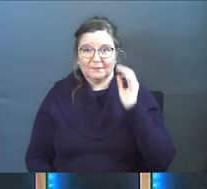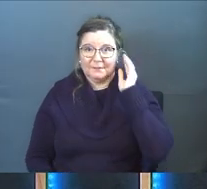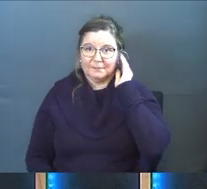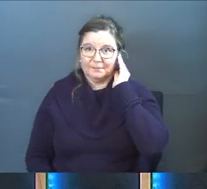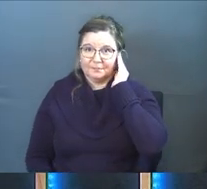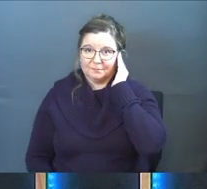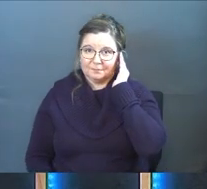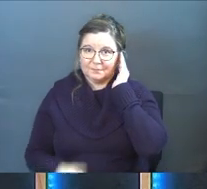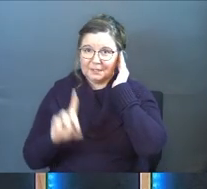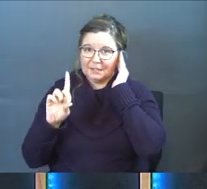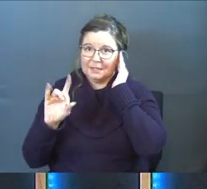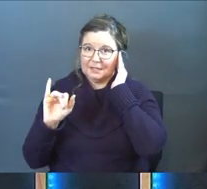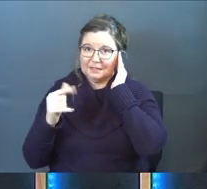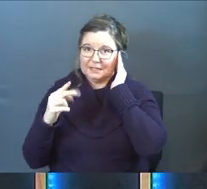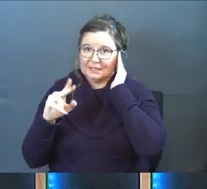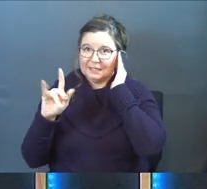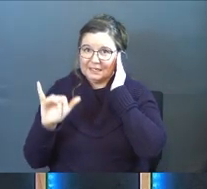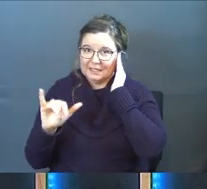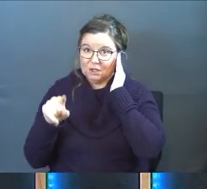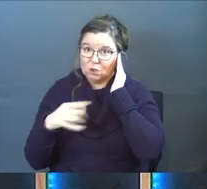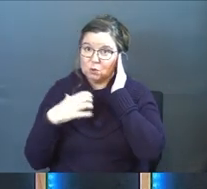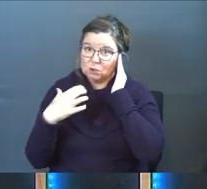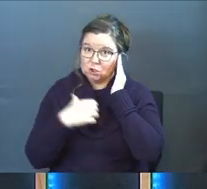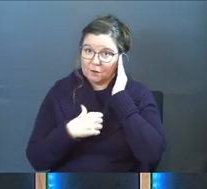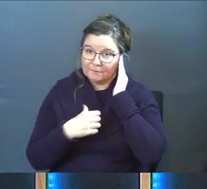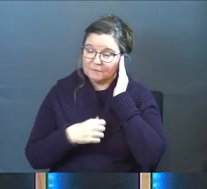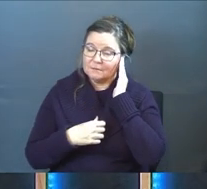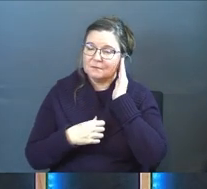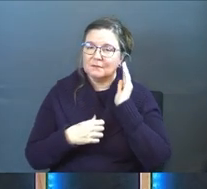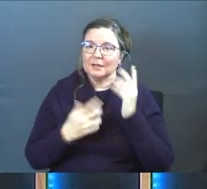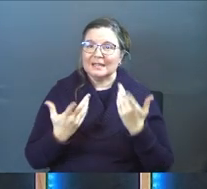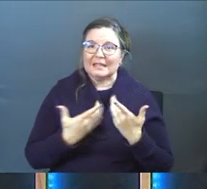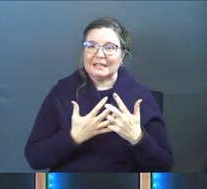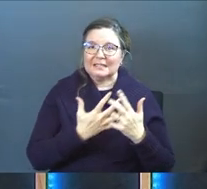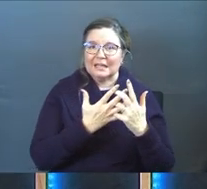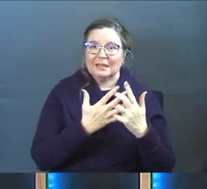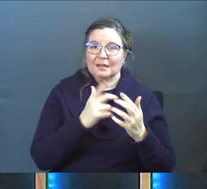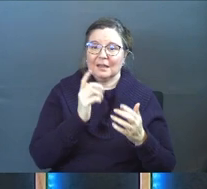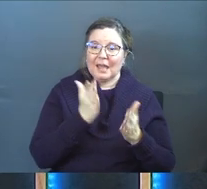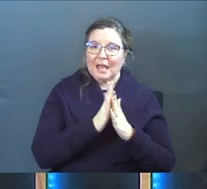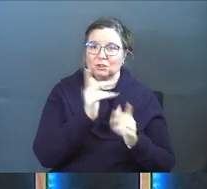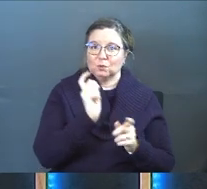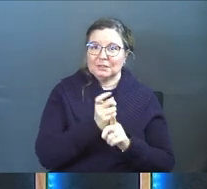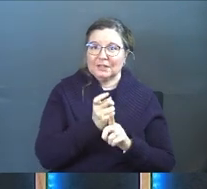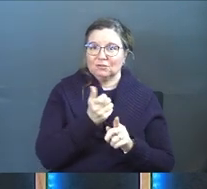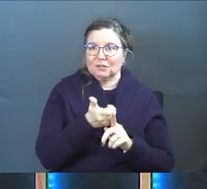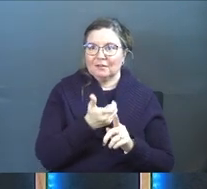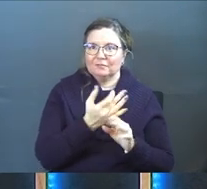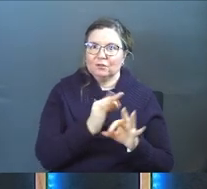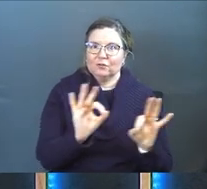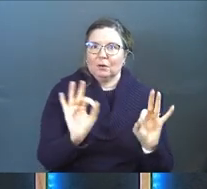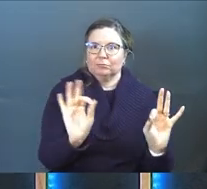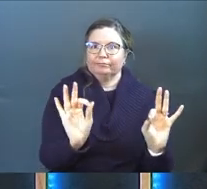words. Dignity that you deserve. Entanglement asks you to give yourself away for pennies.